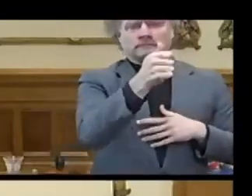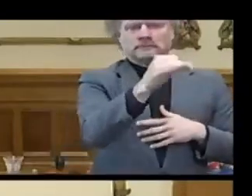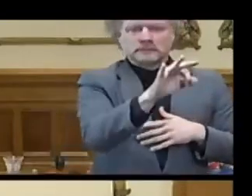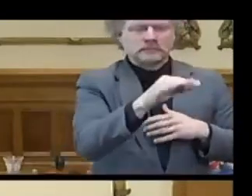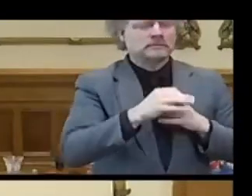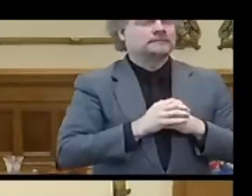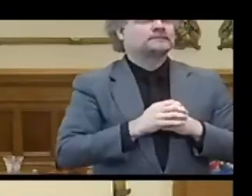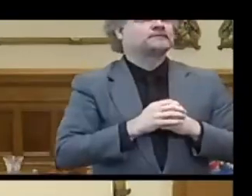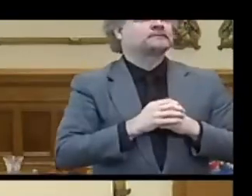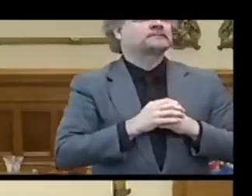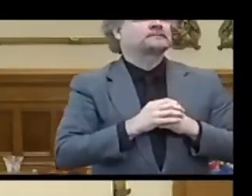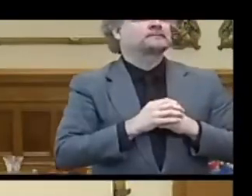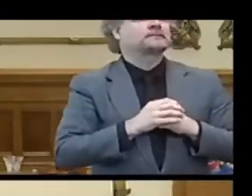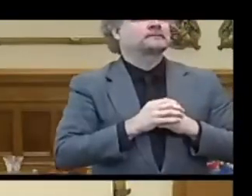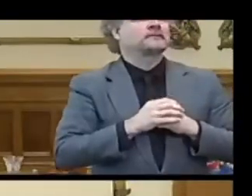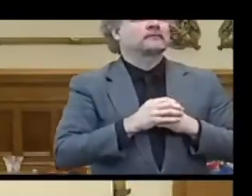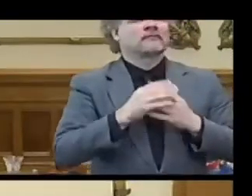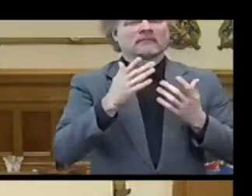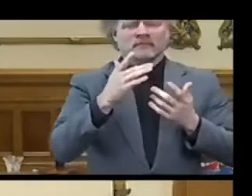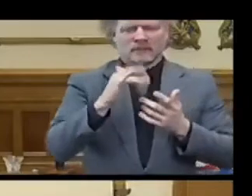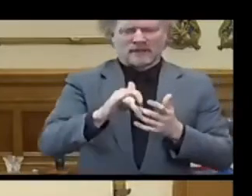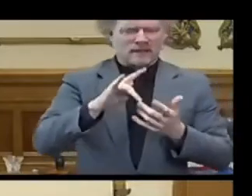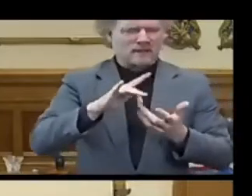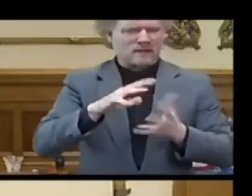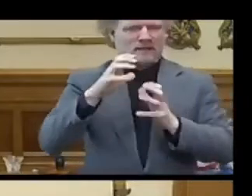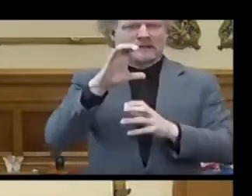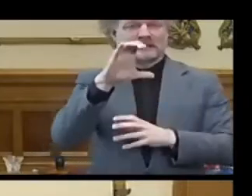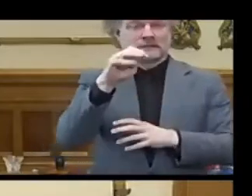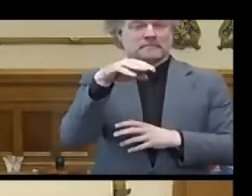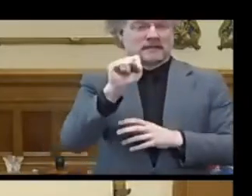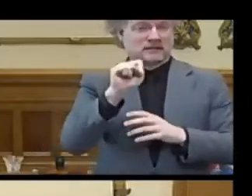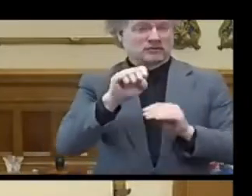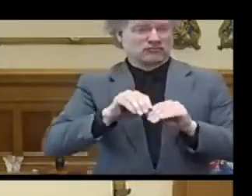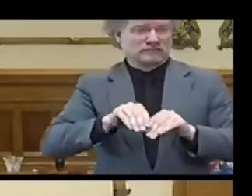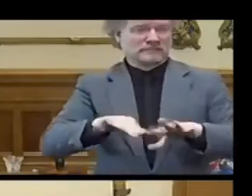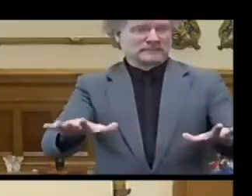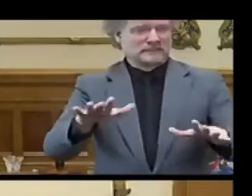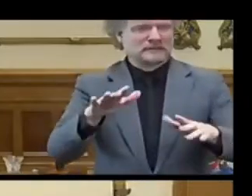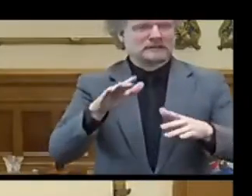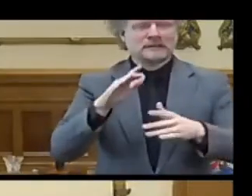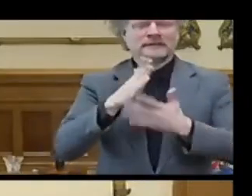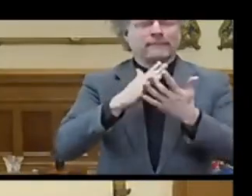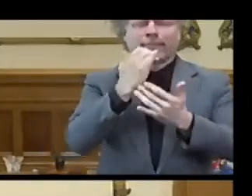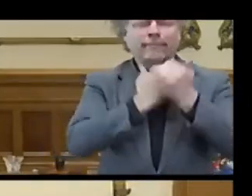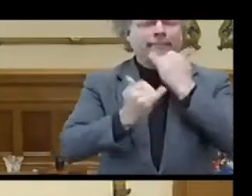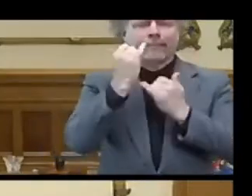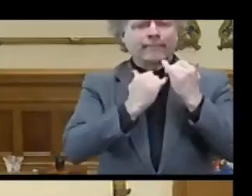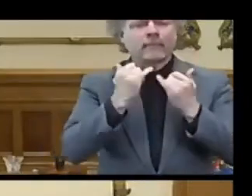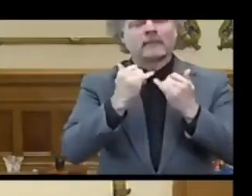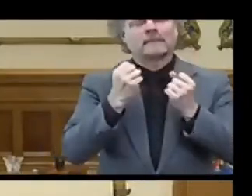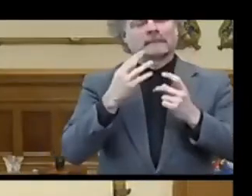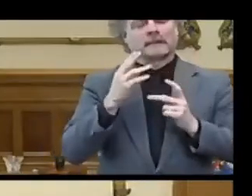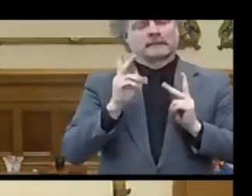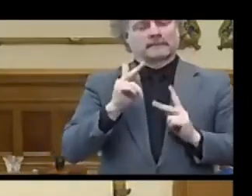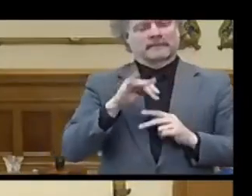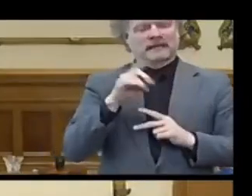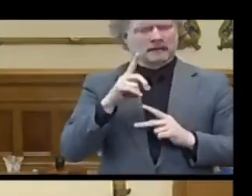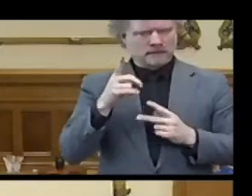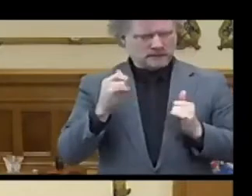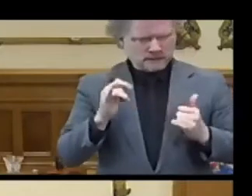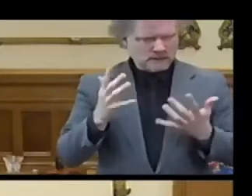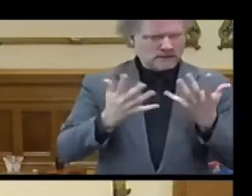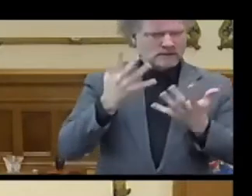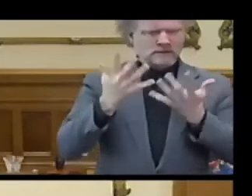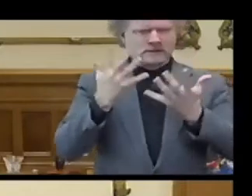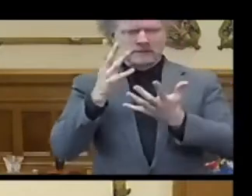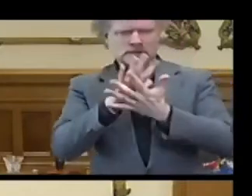After the boondoggle that was the CMS release with some of the inaccuracies, a lot of Hoosier families still don't have a complete picture